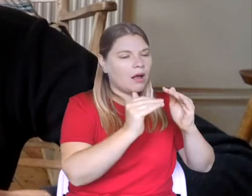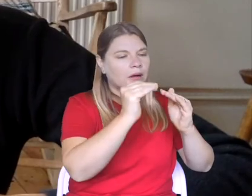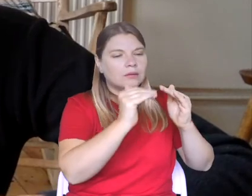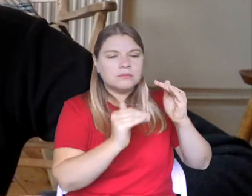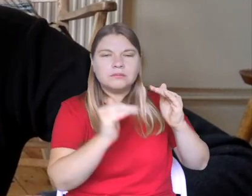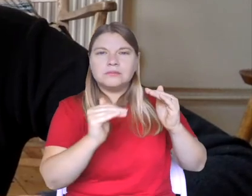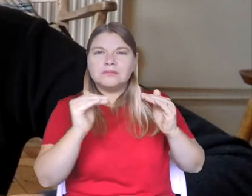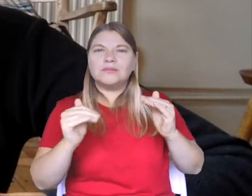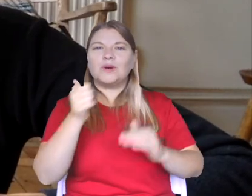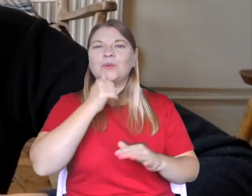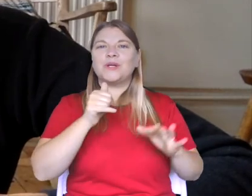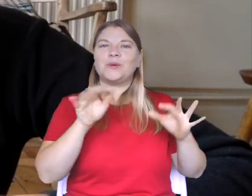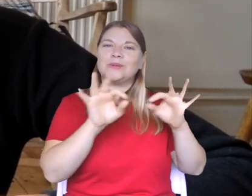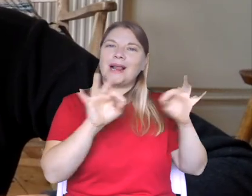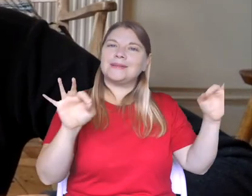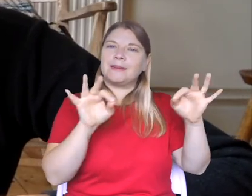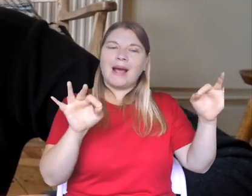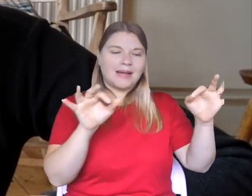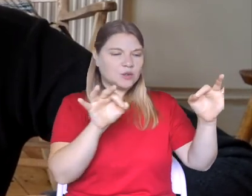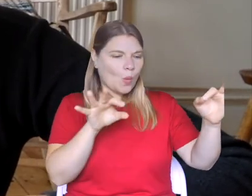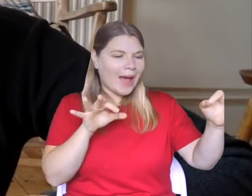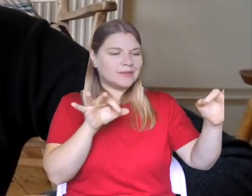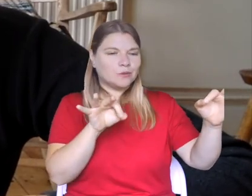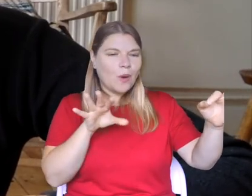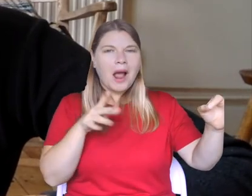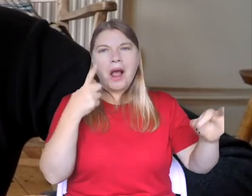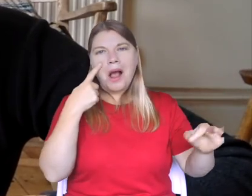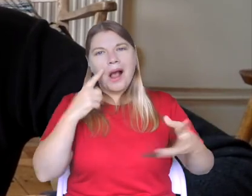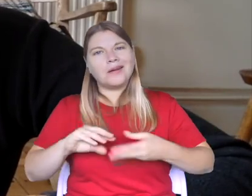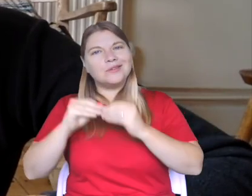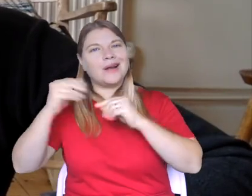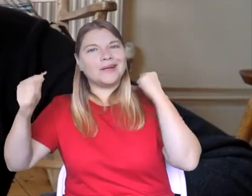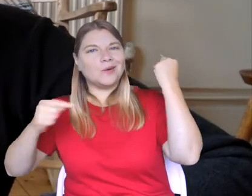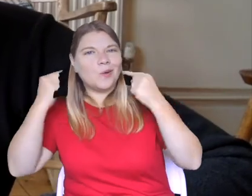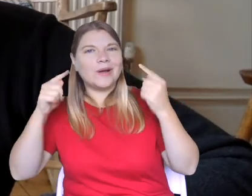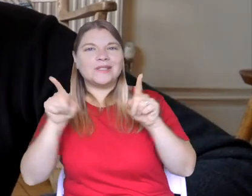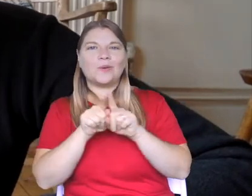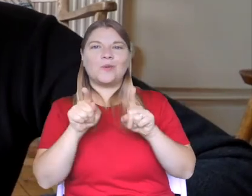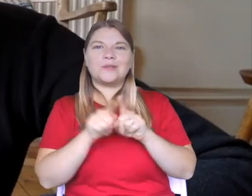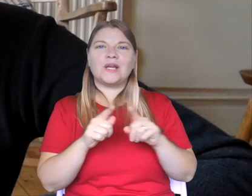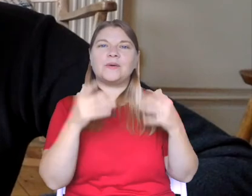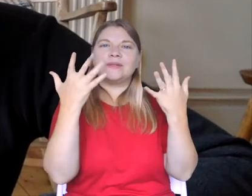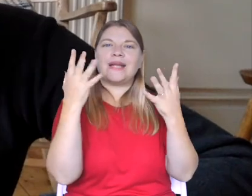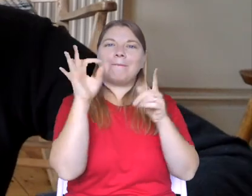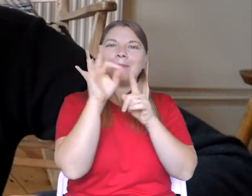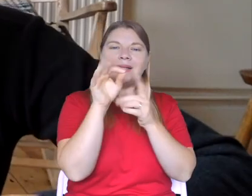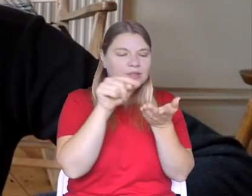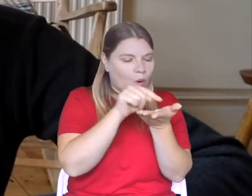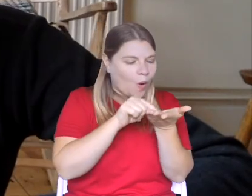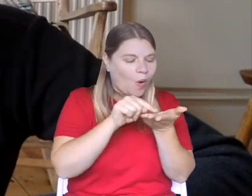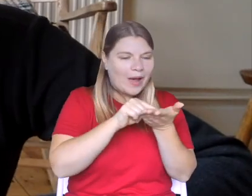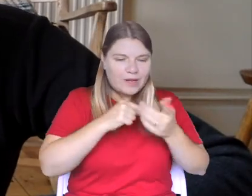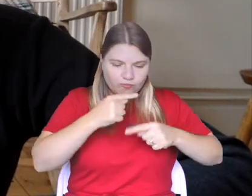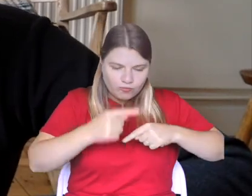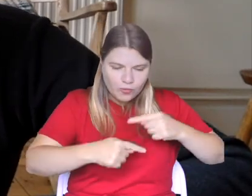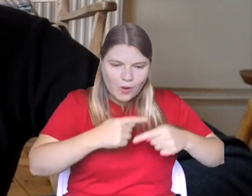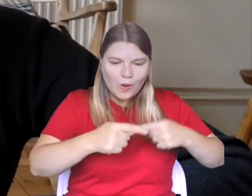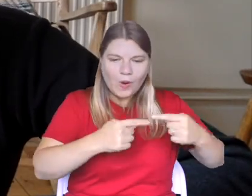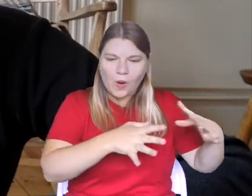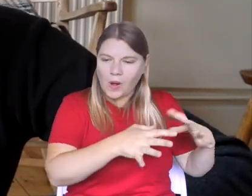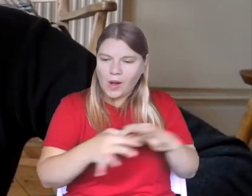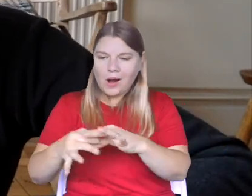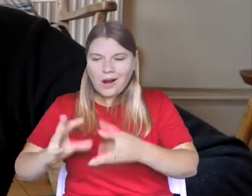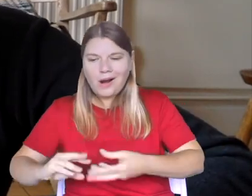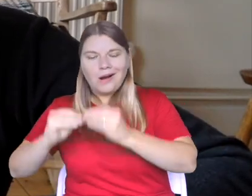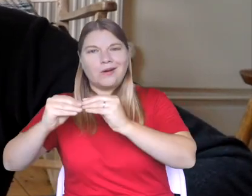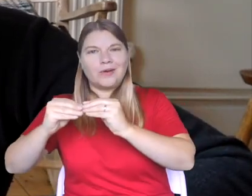to twang and make some noises. We used the 10p piece to roll along the table and make a sound, as